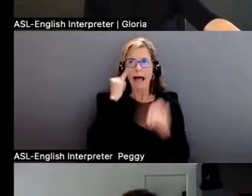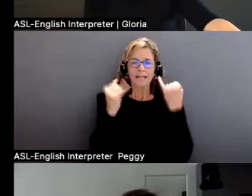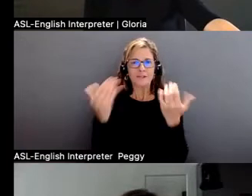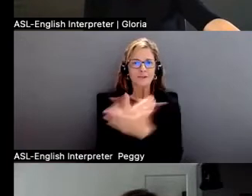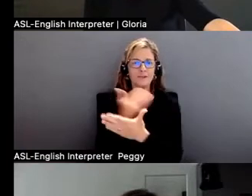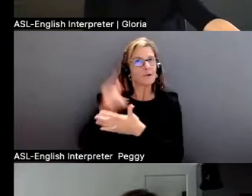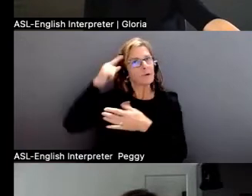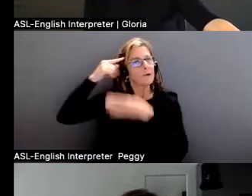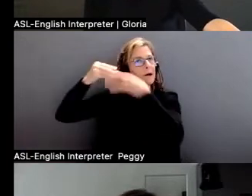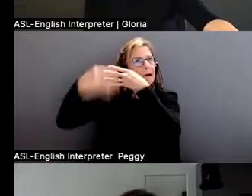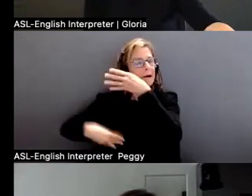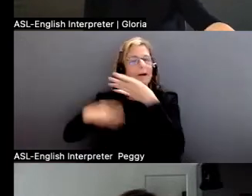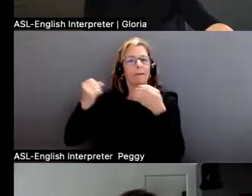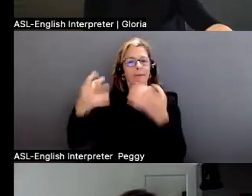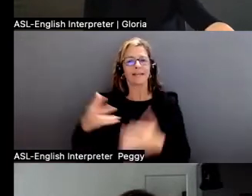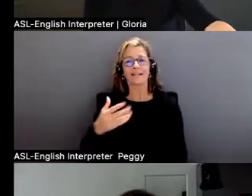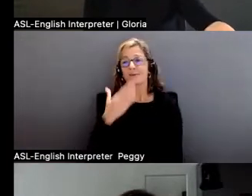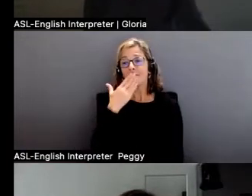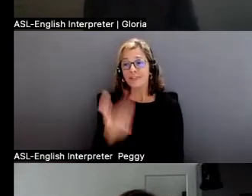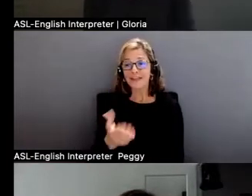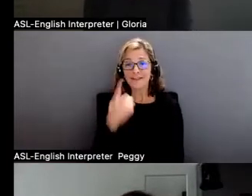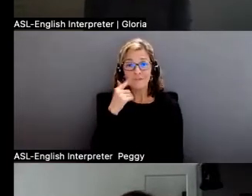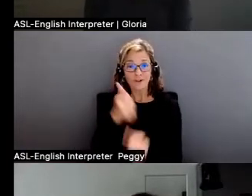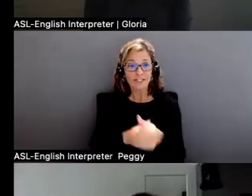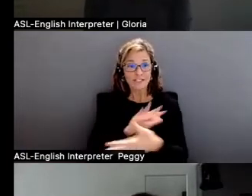So thank you again for that. Oops, sorry.